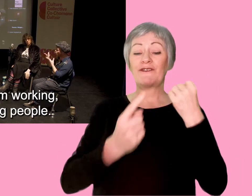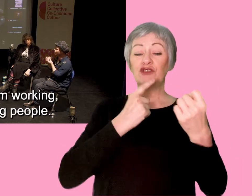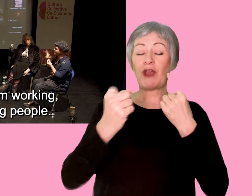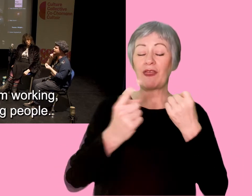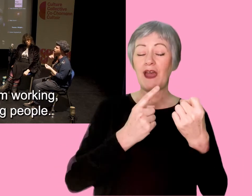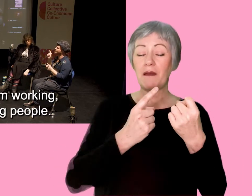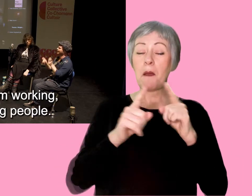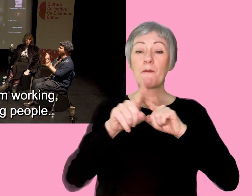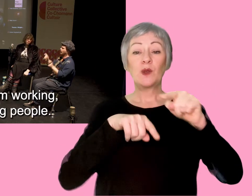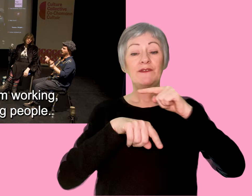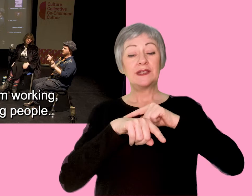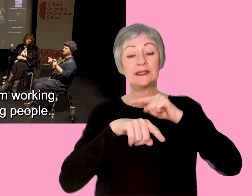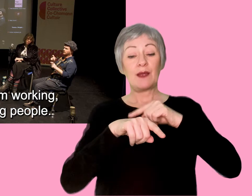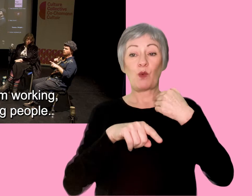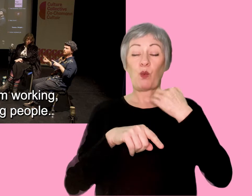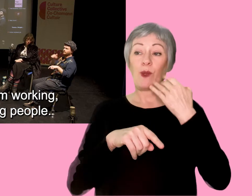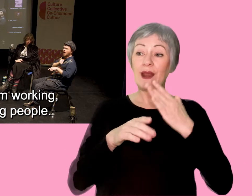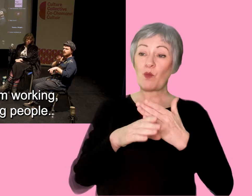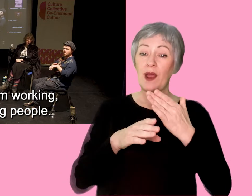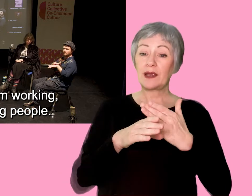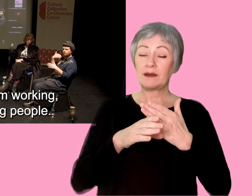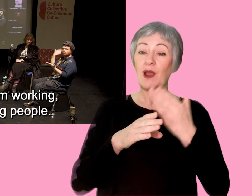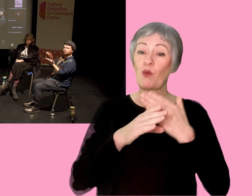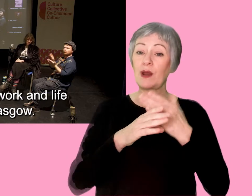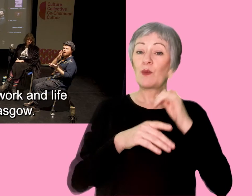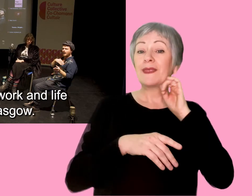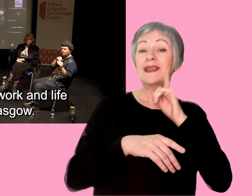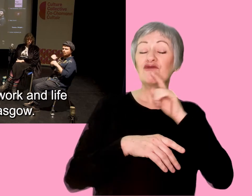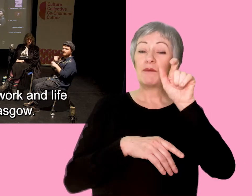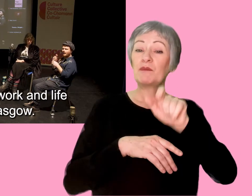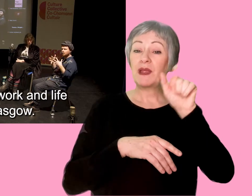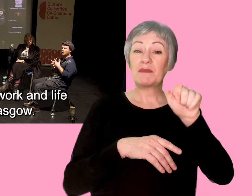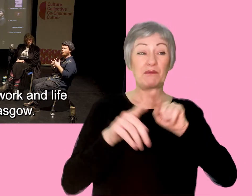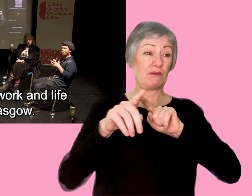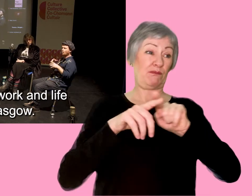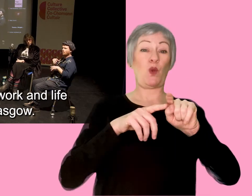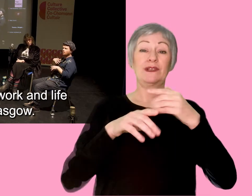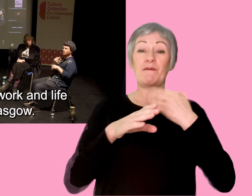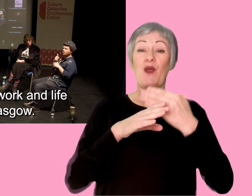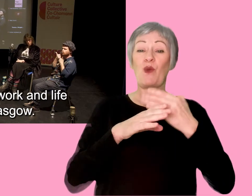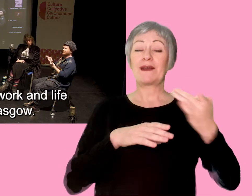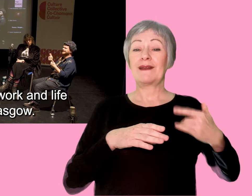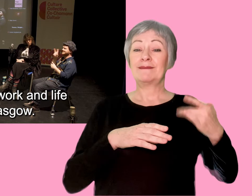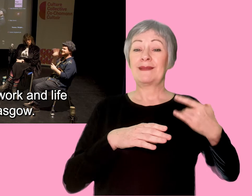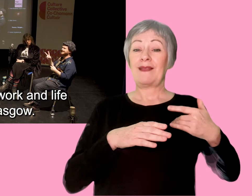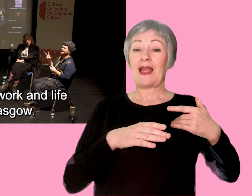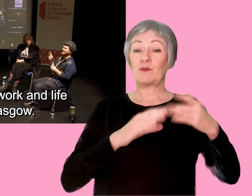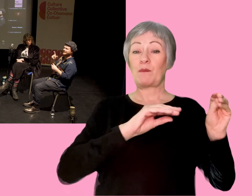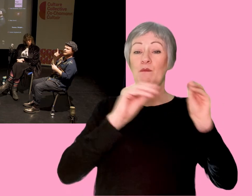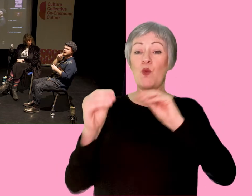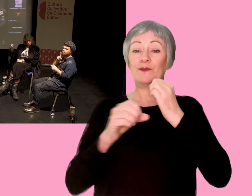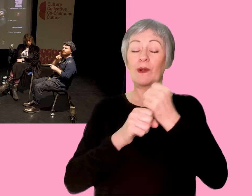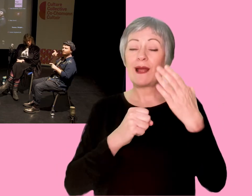Most of the time when I'm working with hearing people. That's the majority of my working life since I've moved to